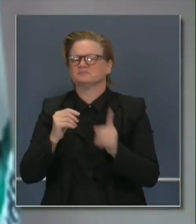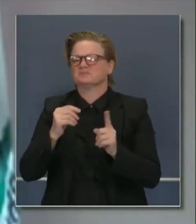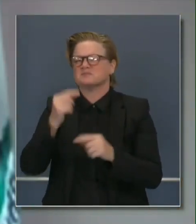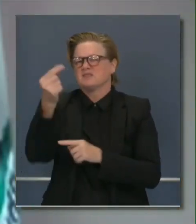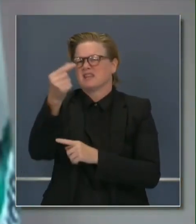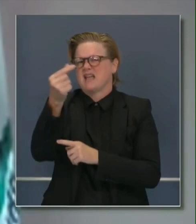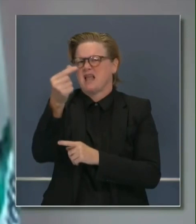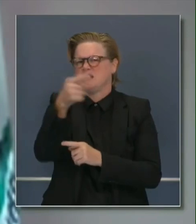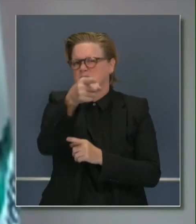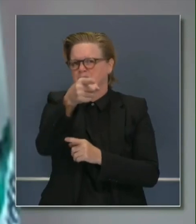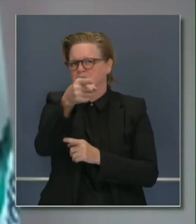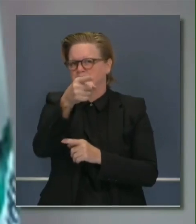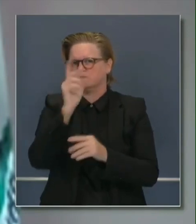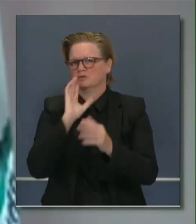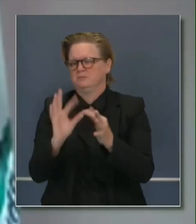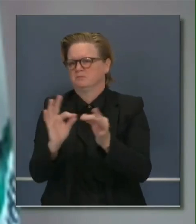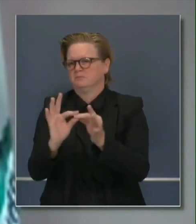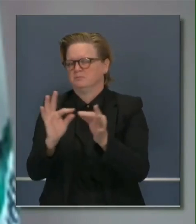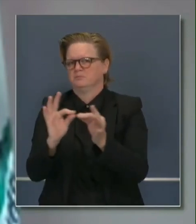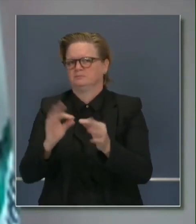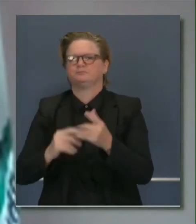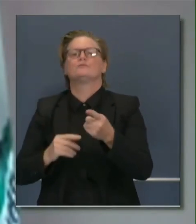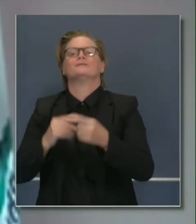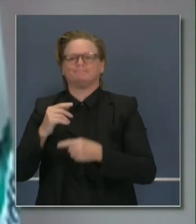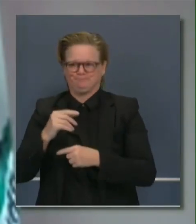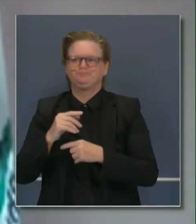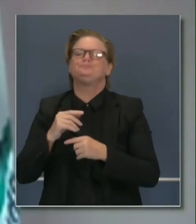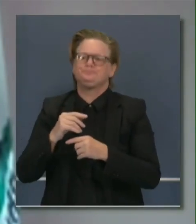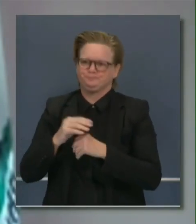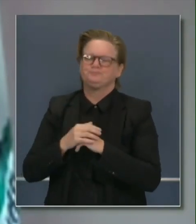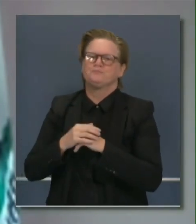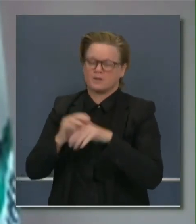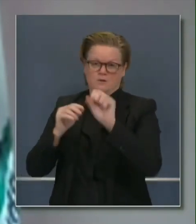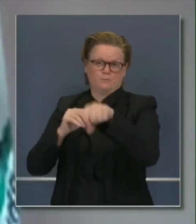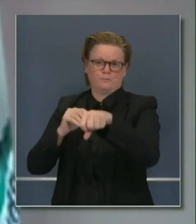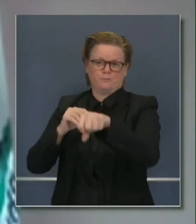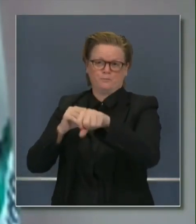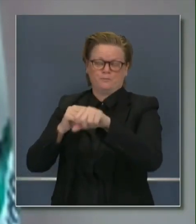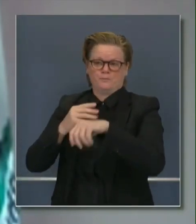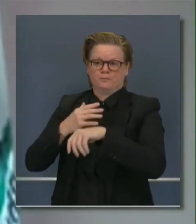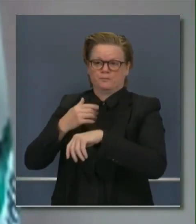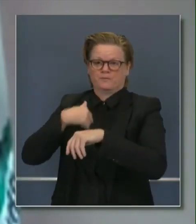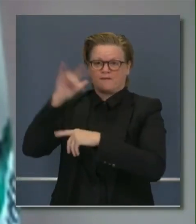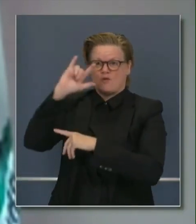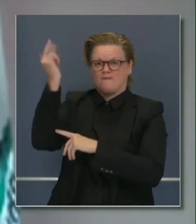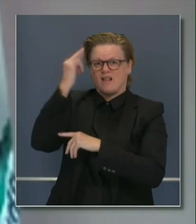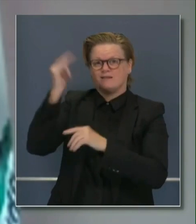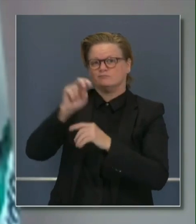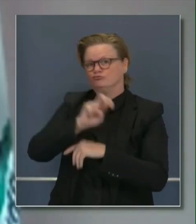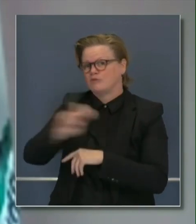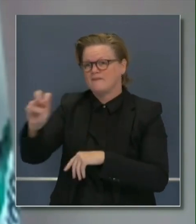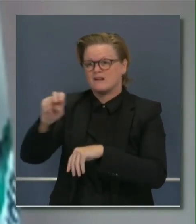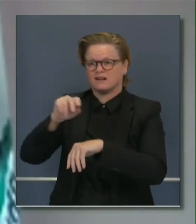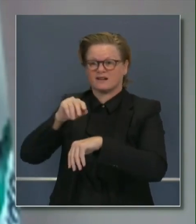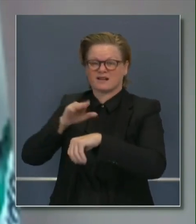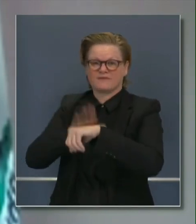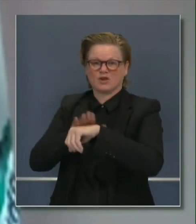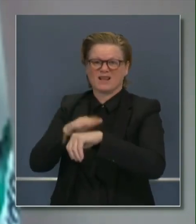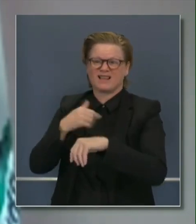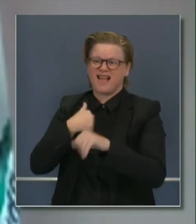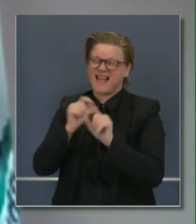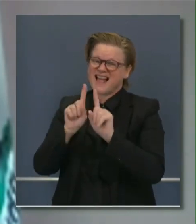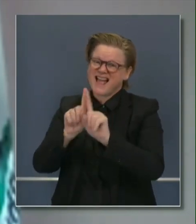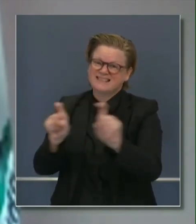You're right. The advisory is really us telling our communities and asking our communities